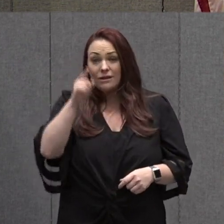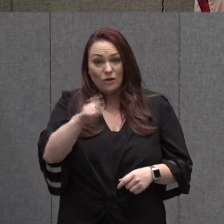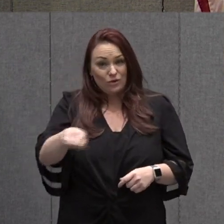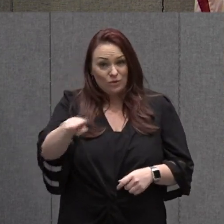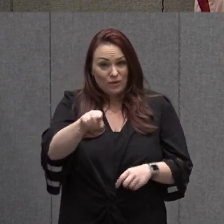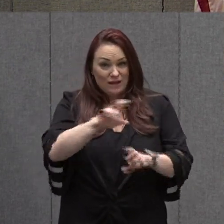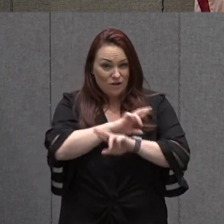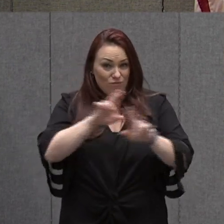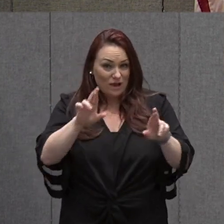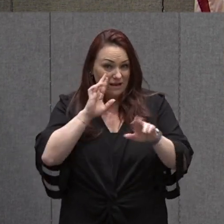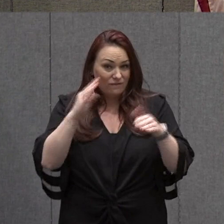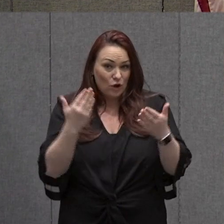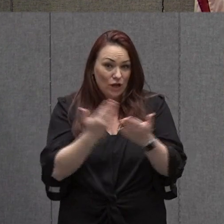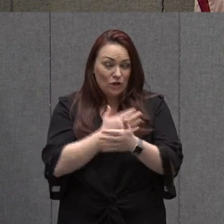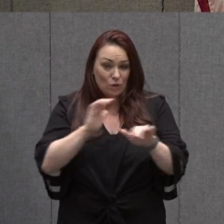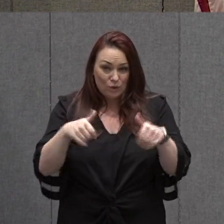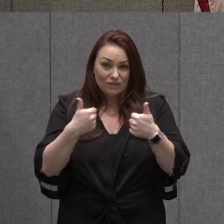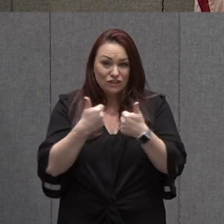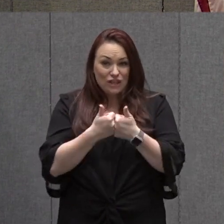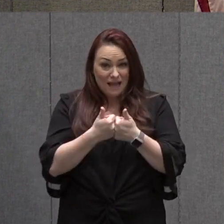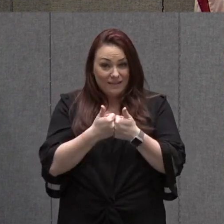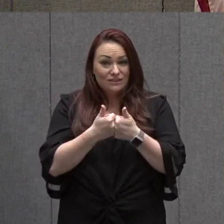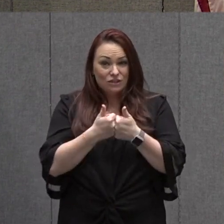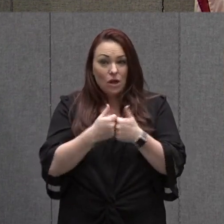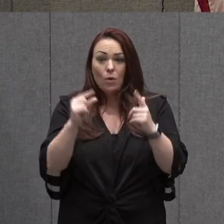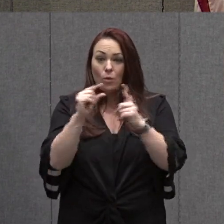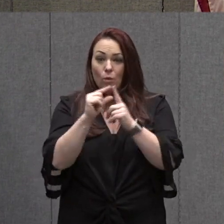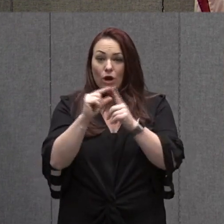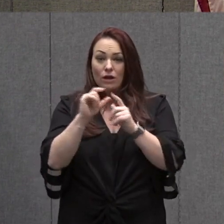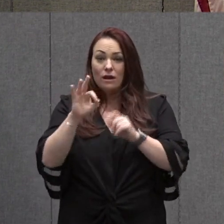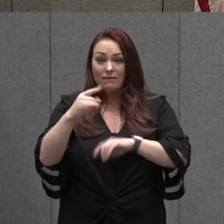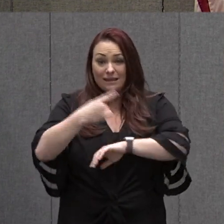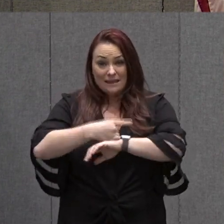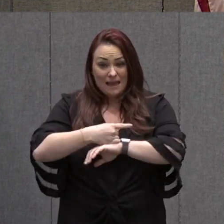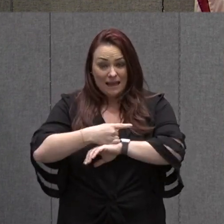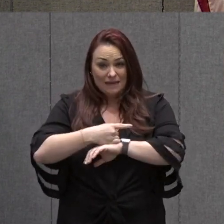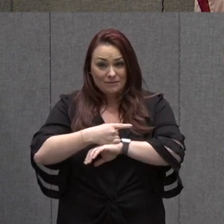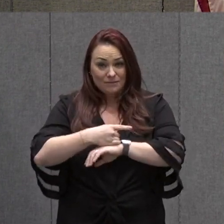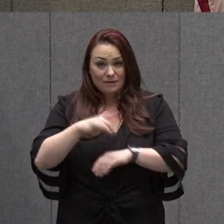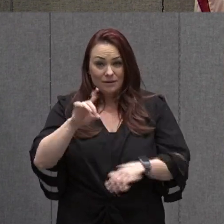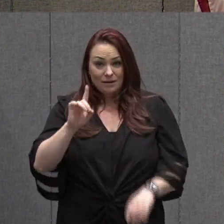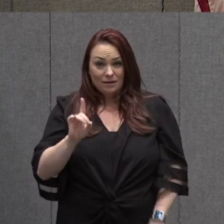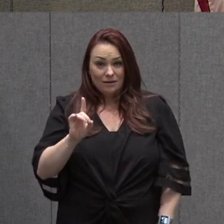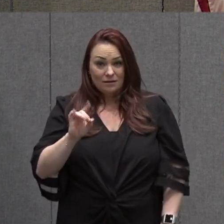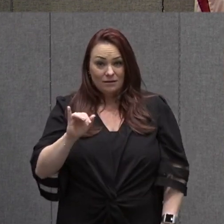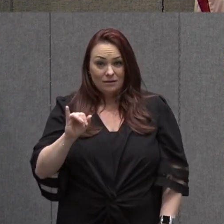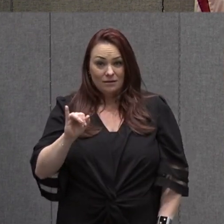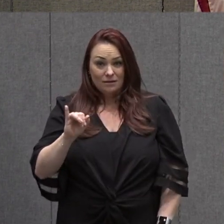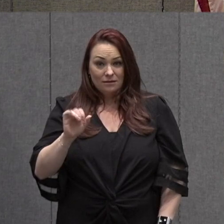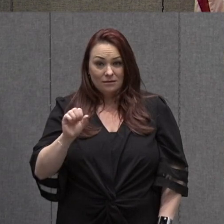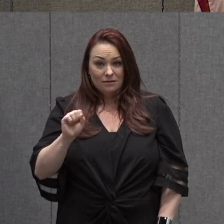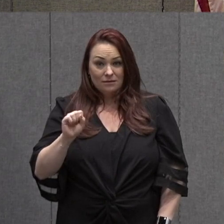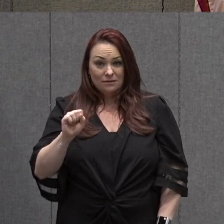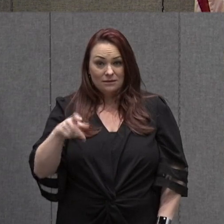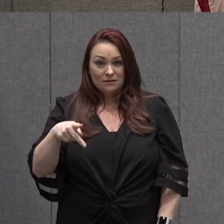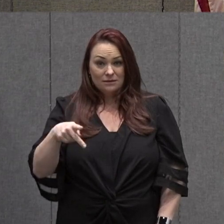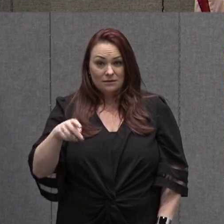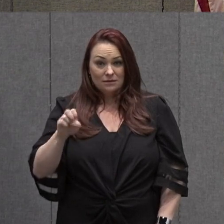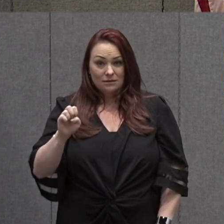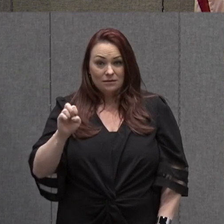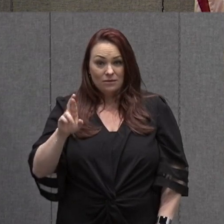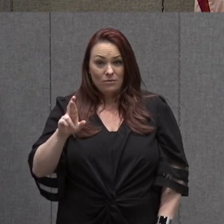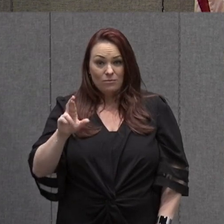a new challenge. Our word of the day today is disperse. Say that